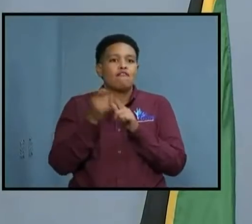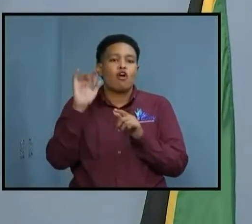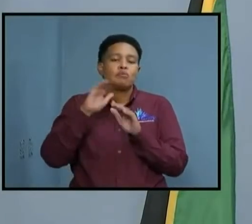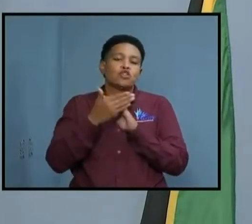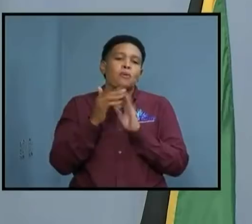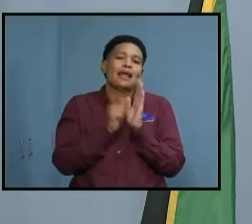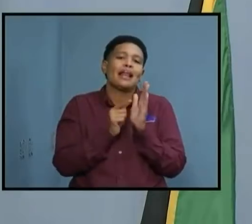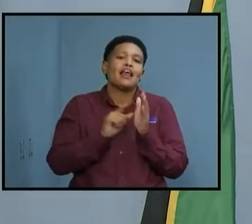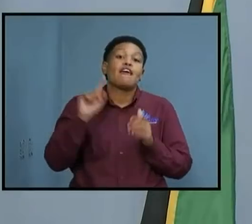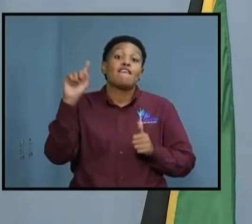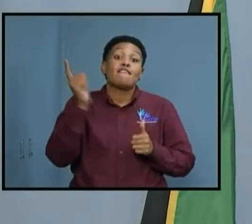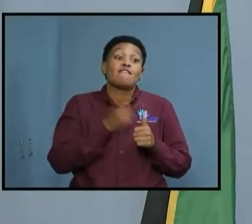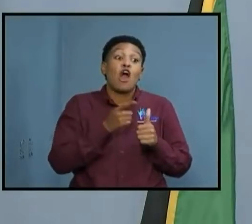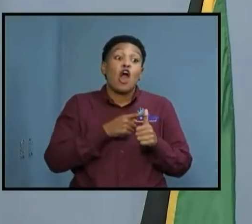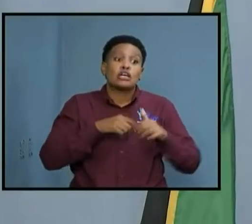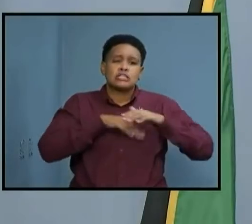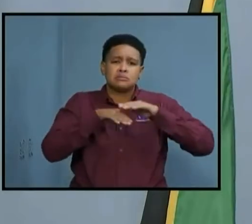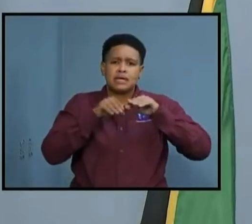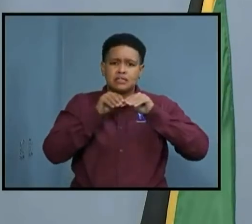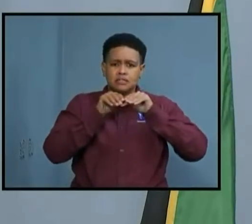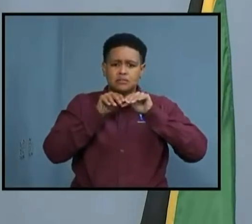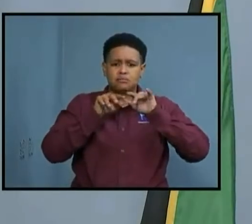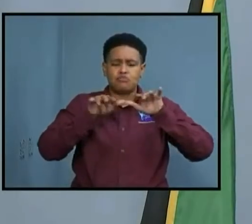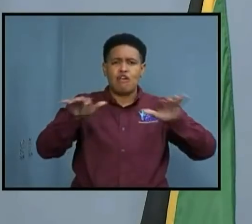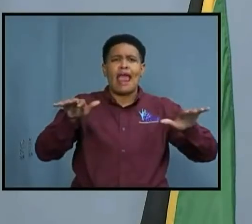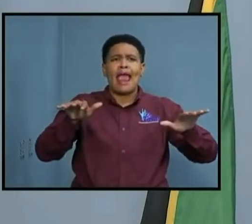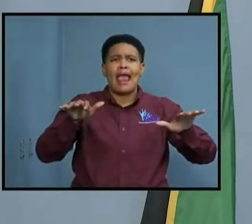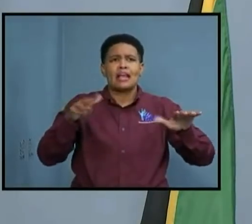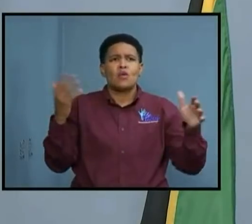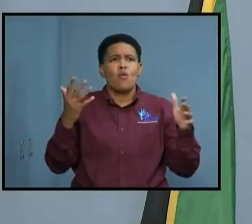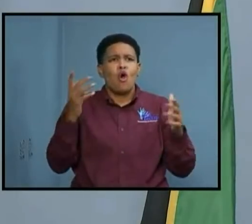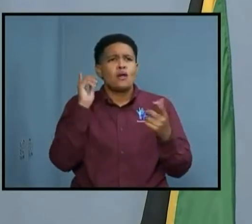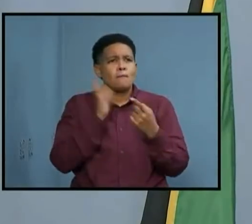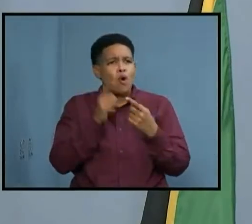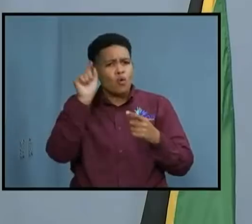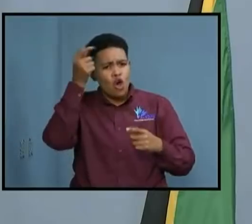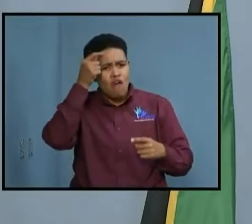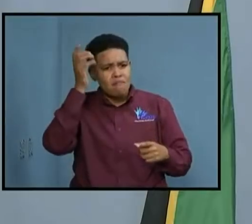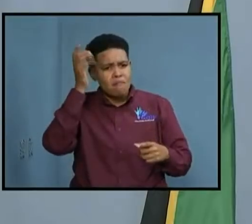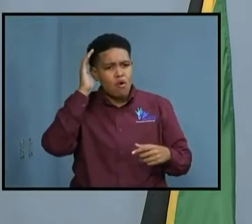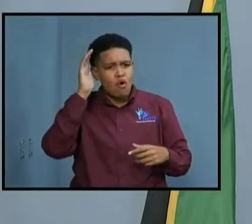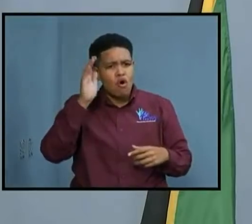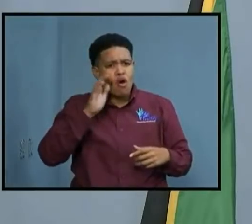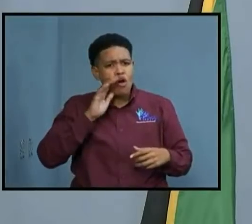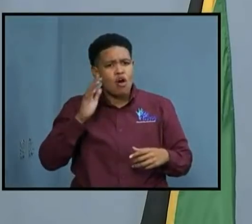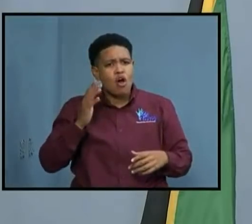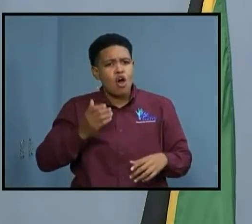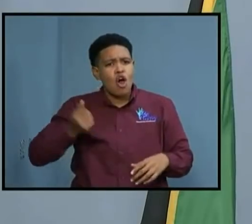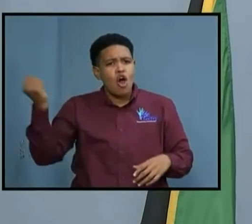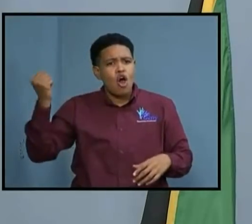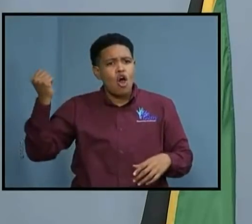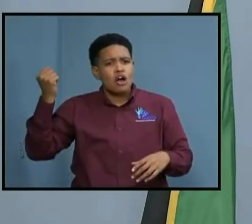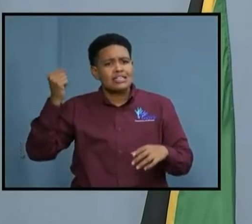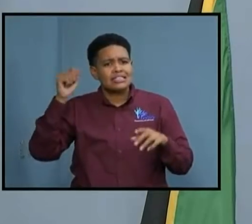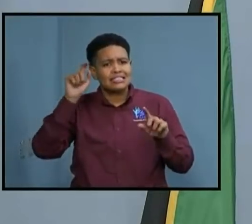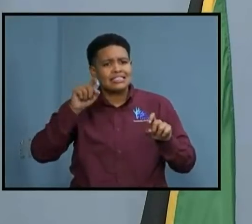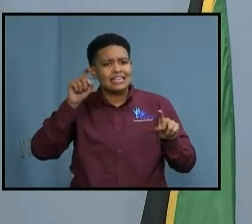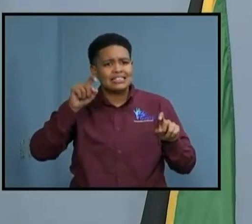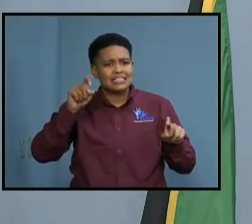first question, based on the rate of spread, at what point will the government halt testing?